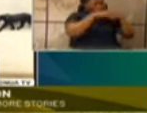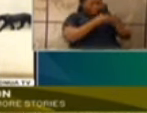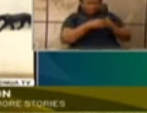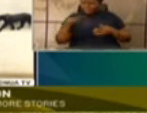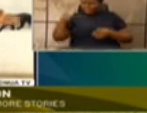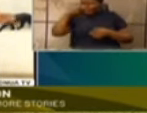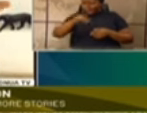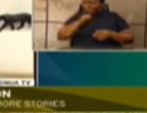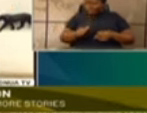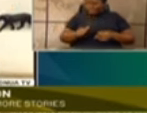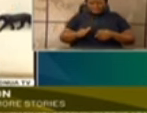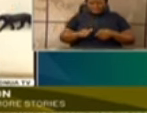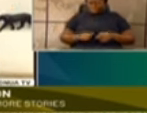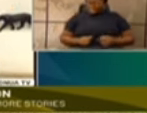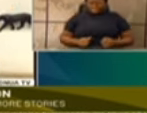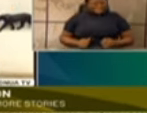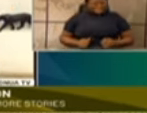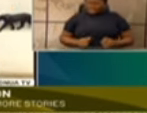Amanyoku.